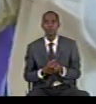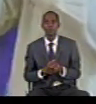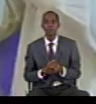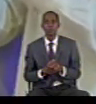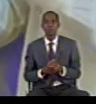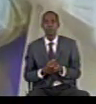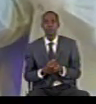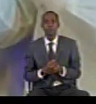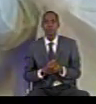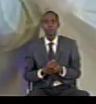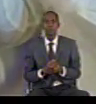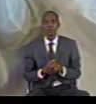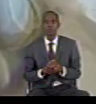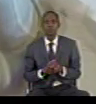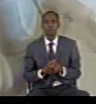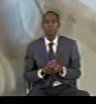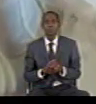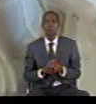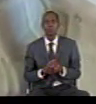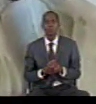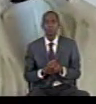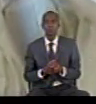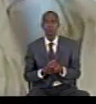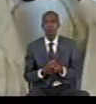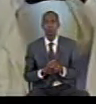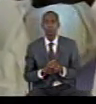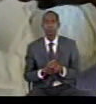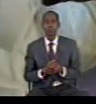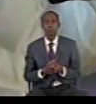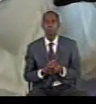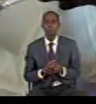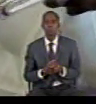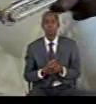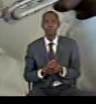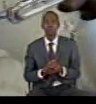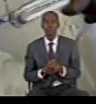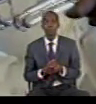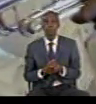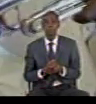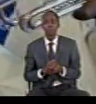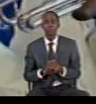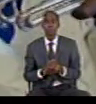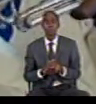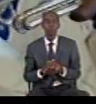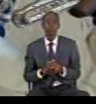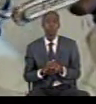We sing, no boundaries, no limits. Open up.